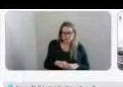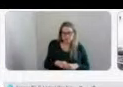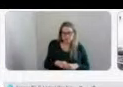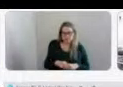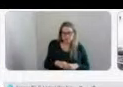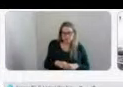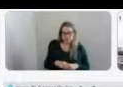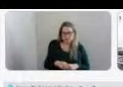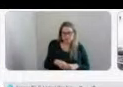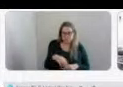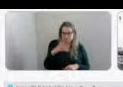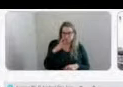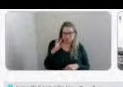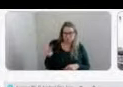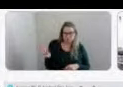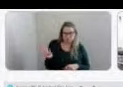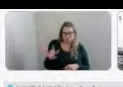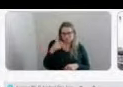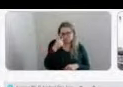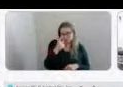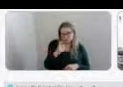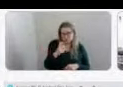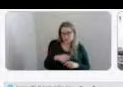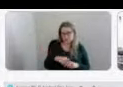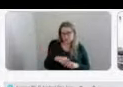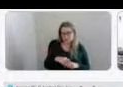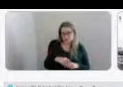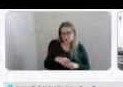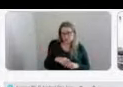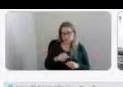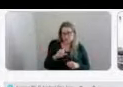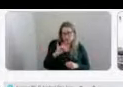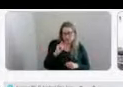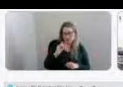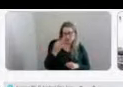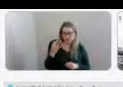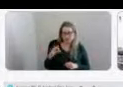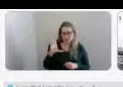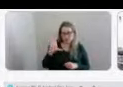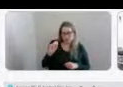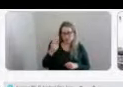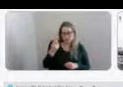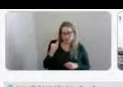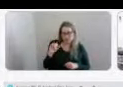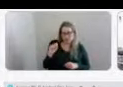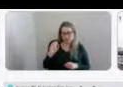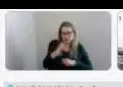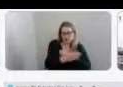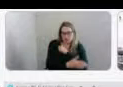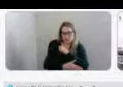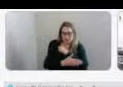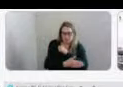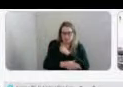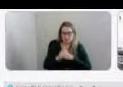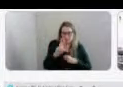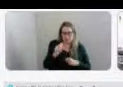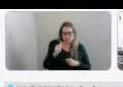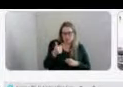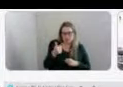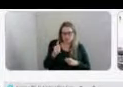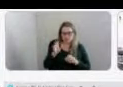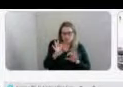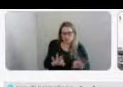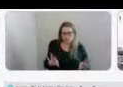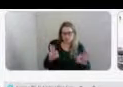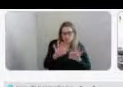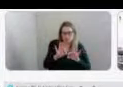dismissed because you pull the middle of i-19 into cochise county two other key criteria